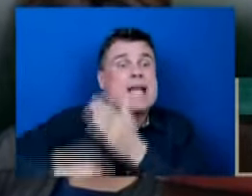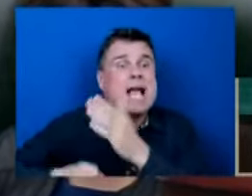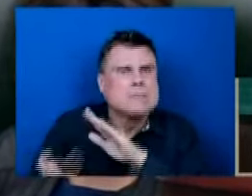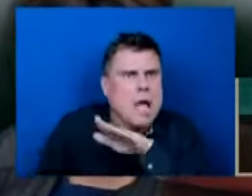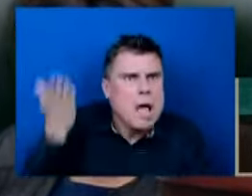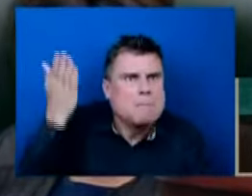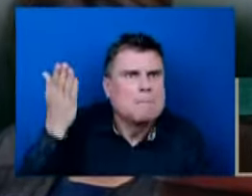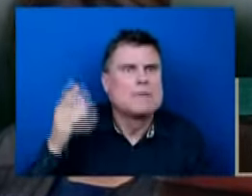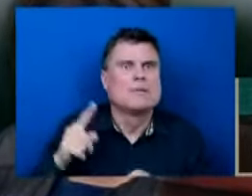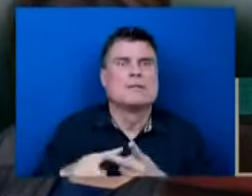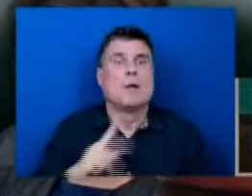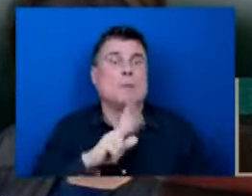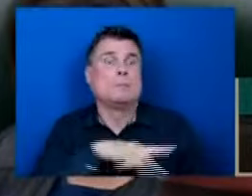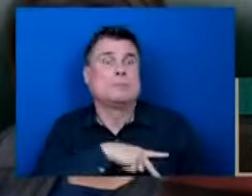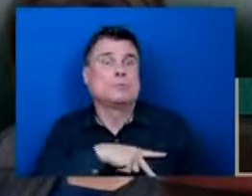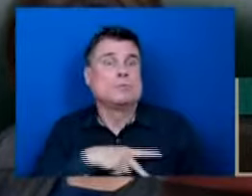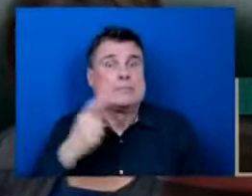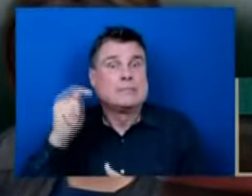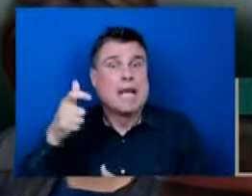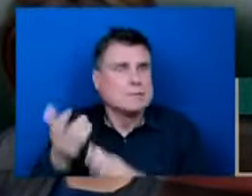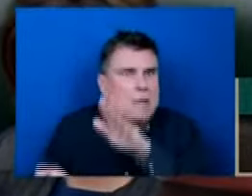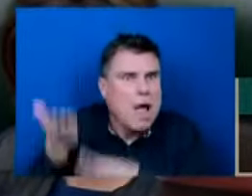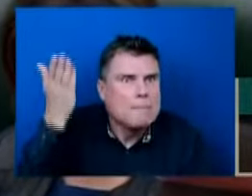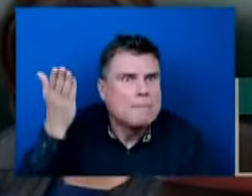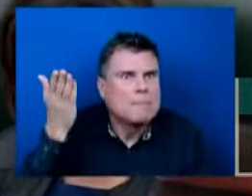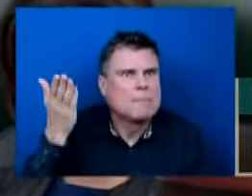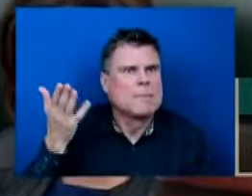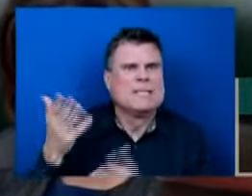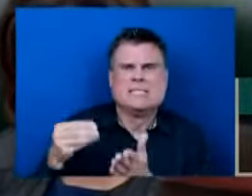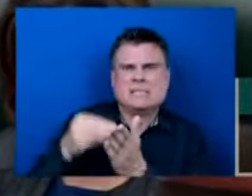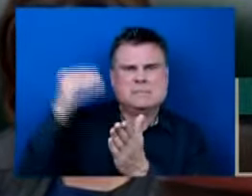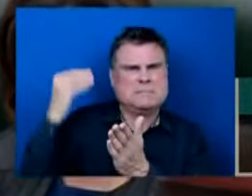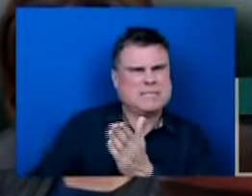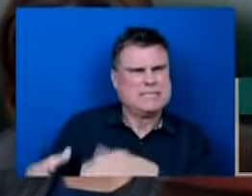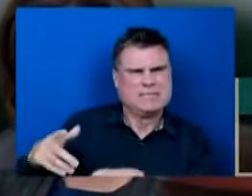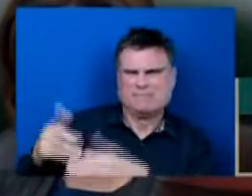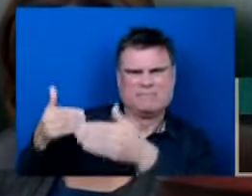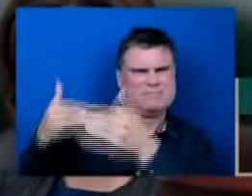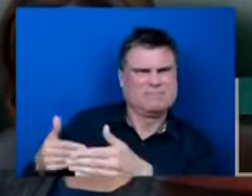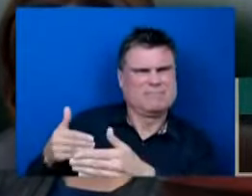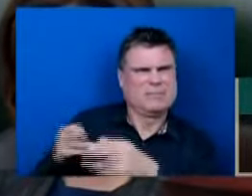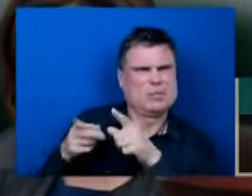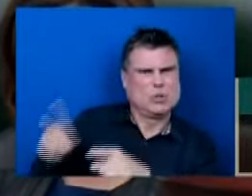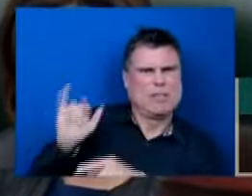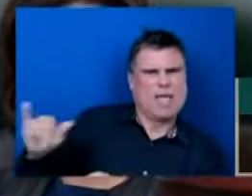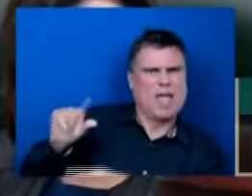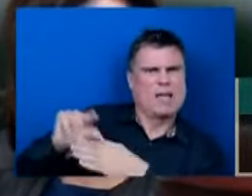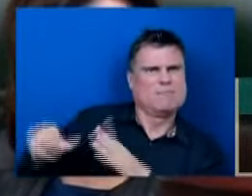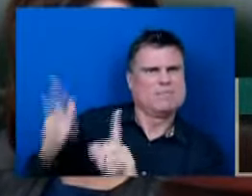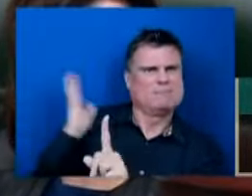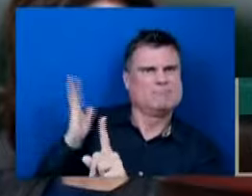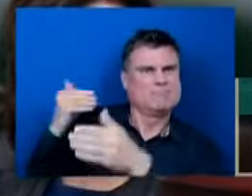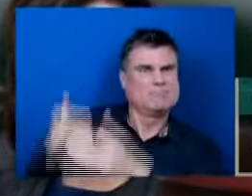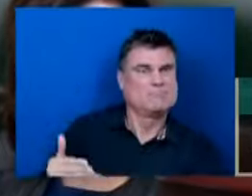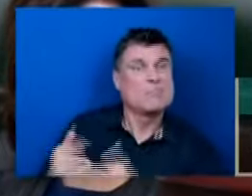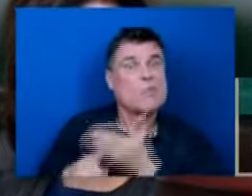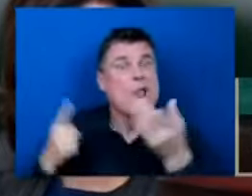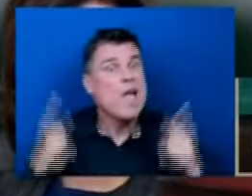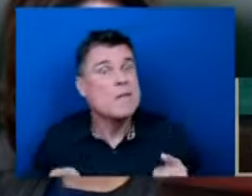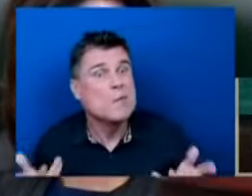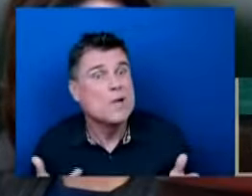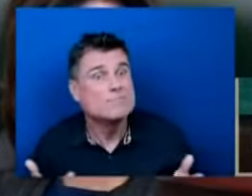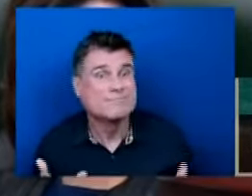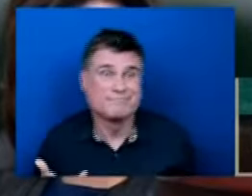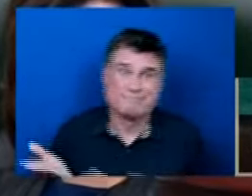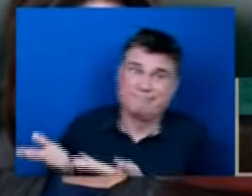What followed was an exodus of investment economic decline, massive job